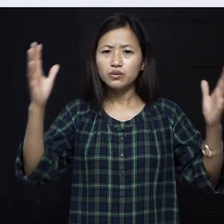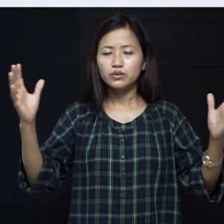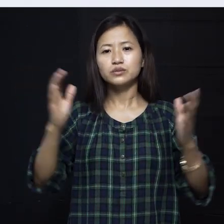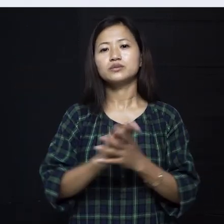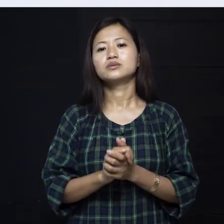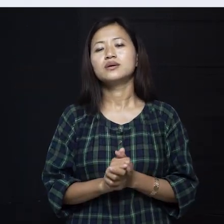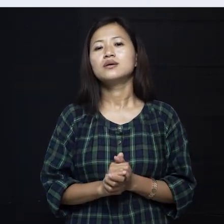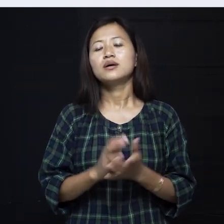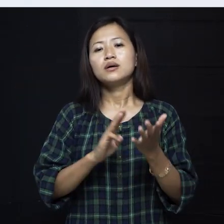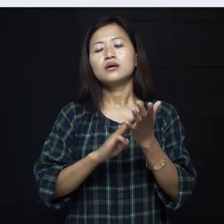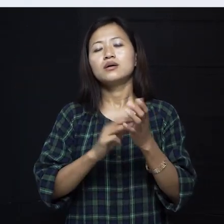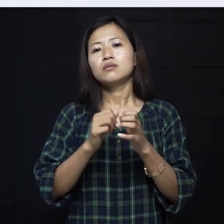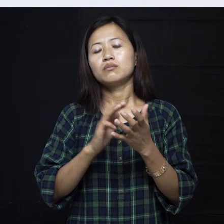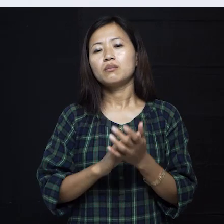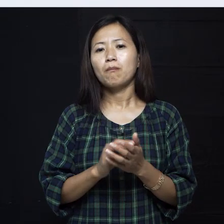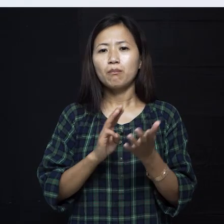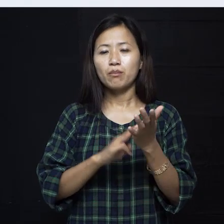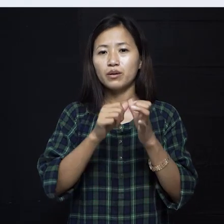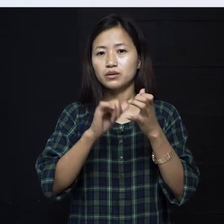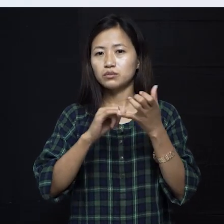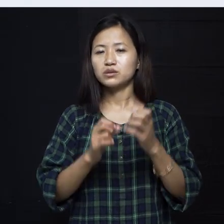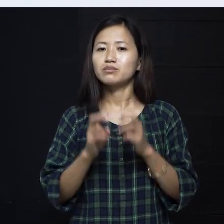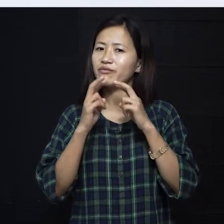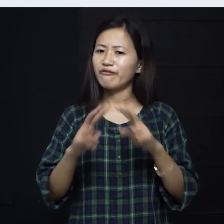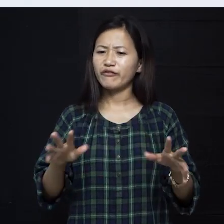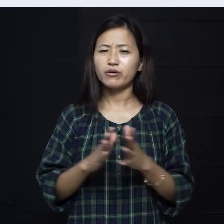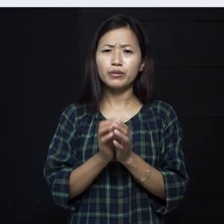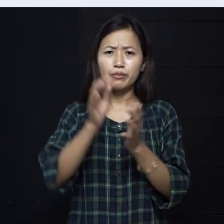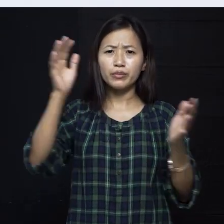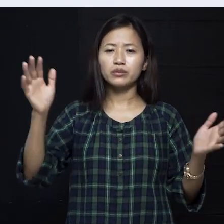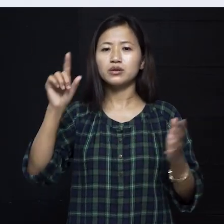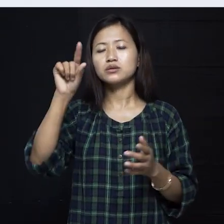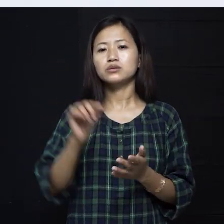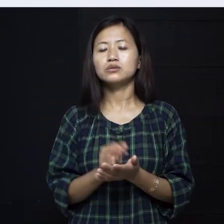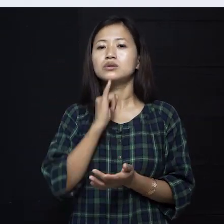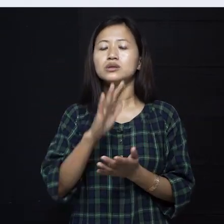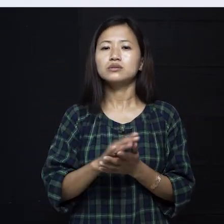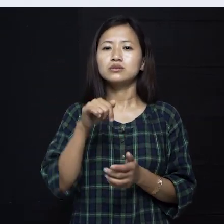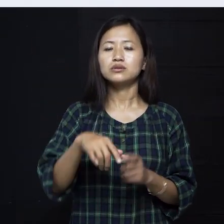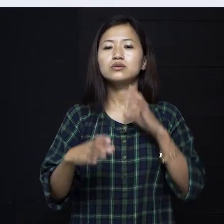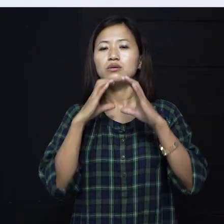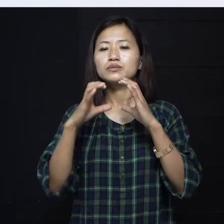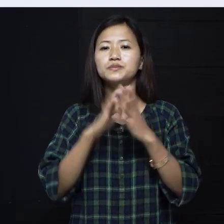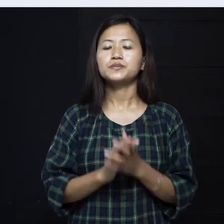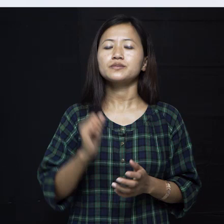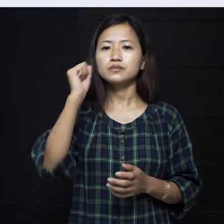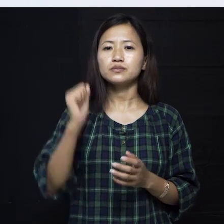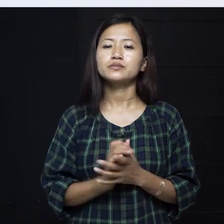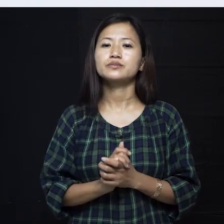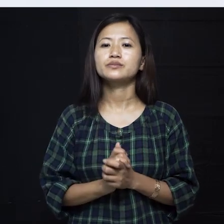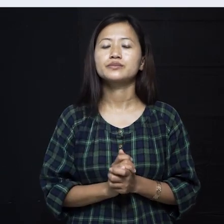because mass means very big, something very big, okay? So that is to do with this communication.